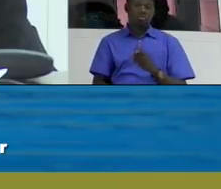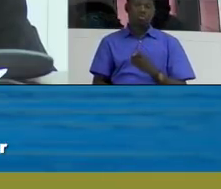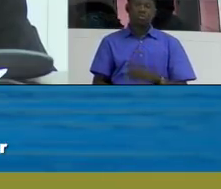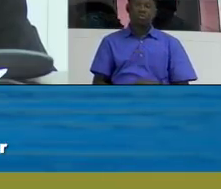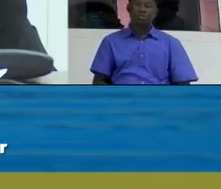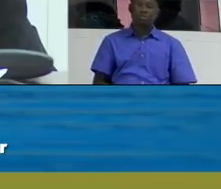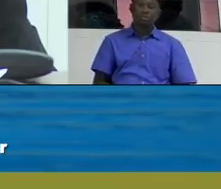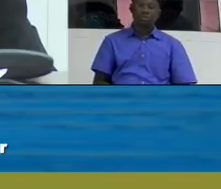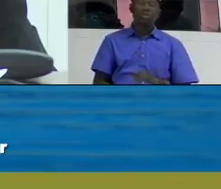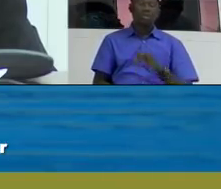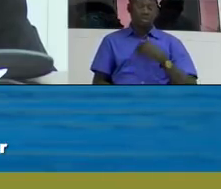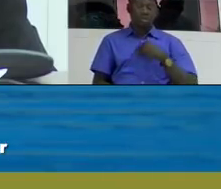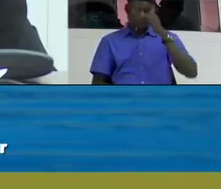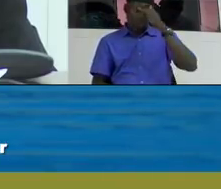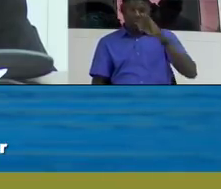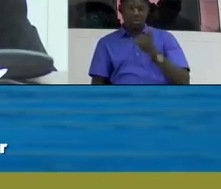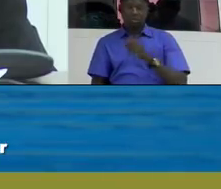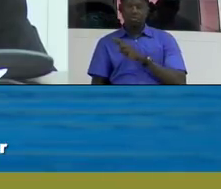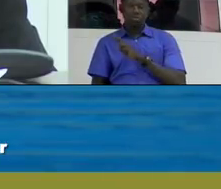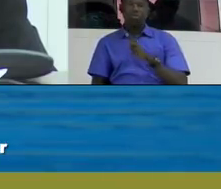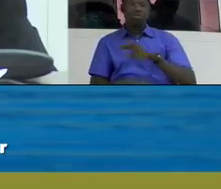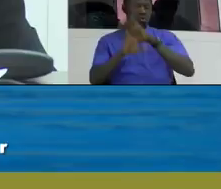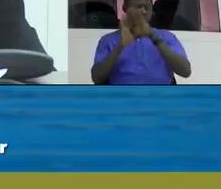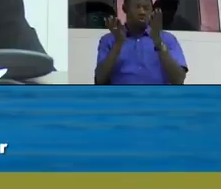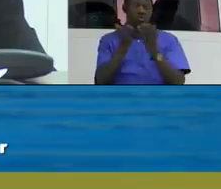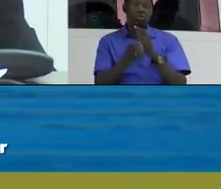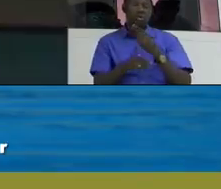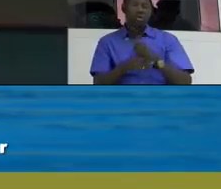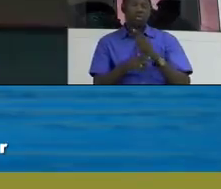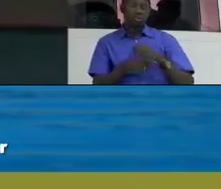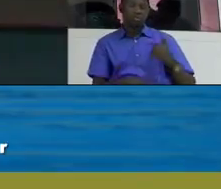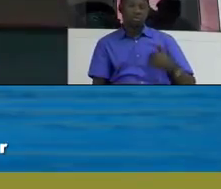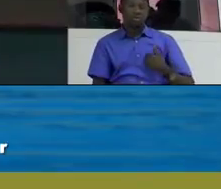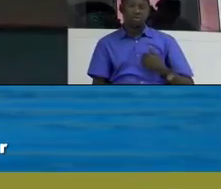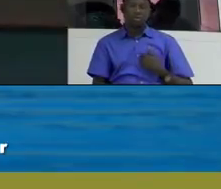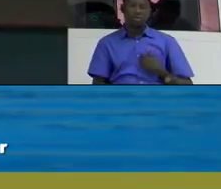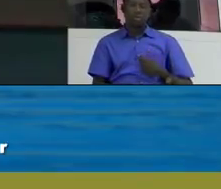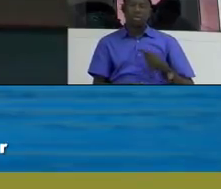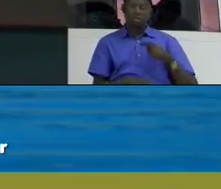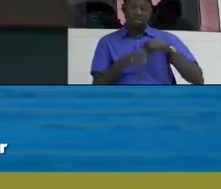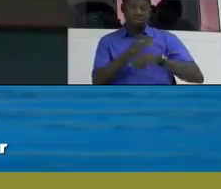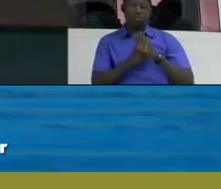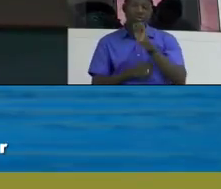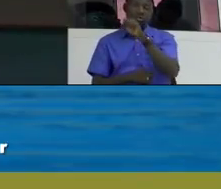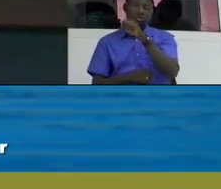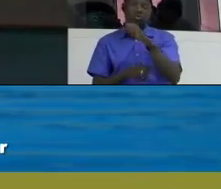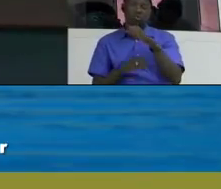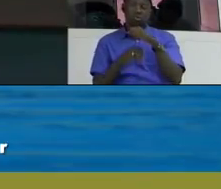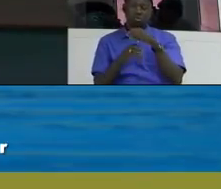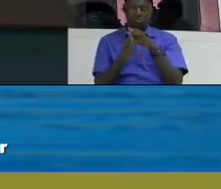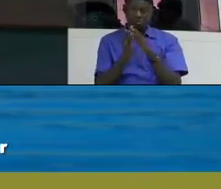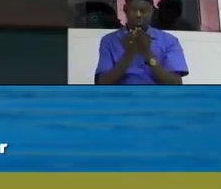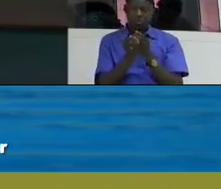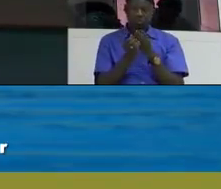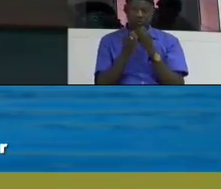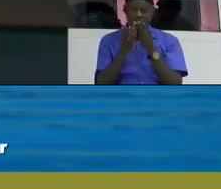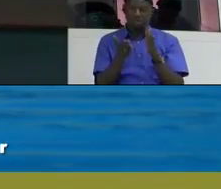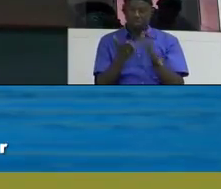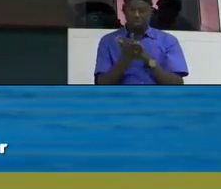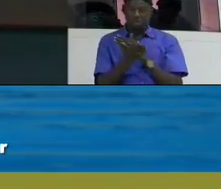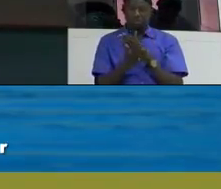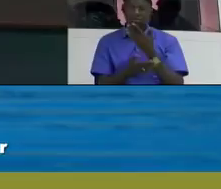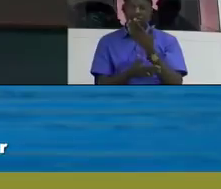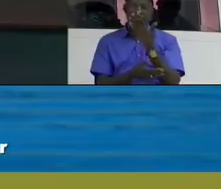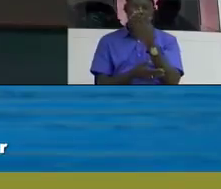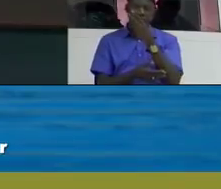agree, not all Gambians. And in your book, still on page 25, you did say that many eminent